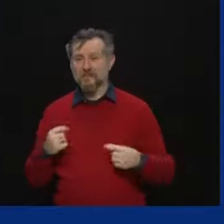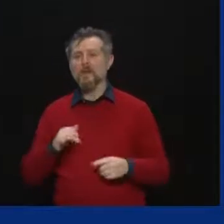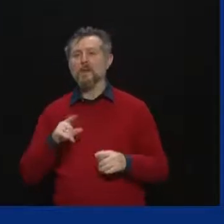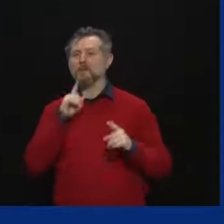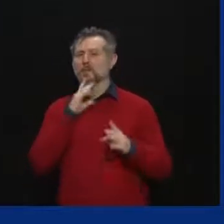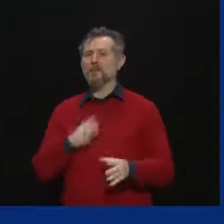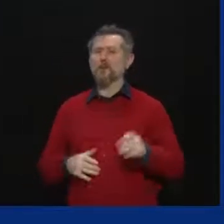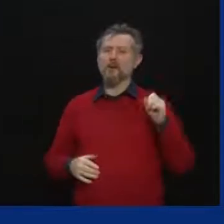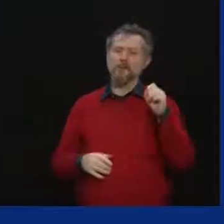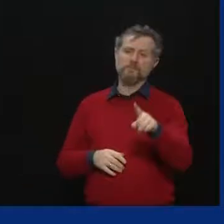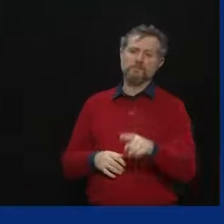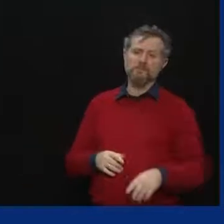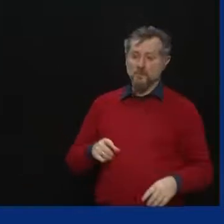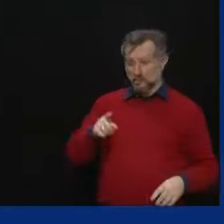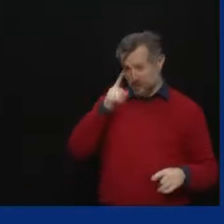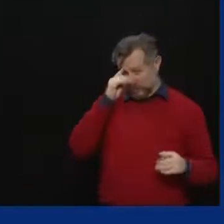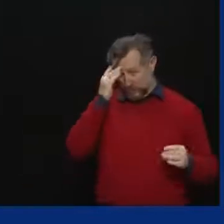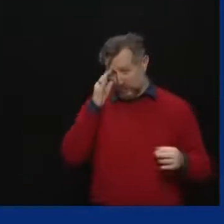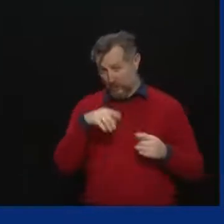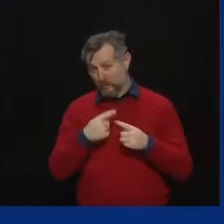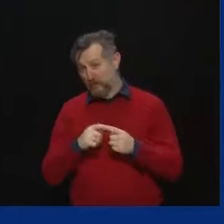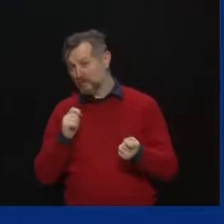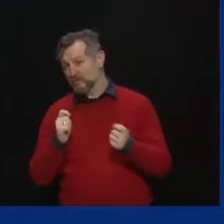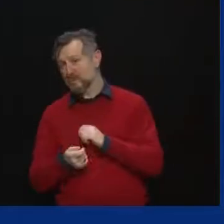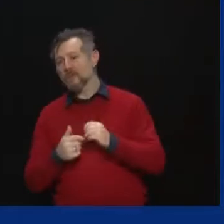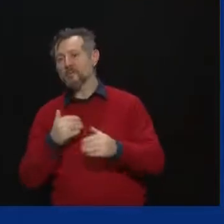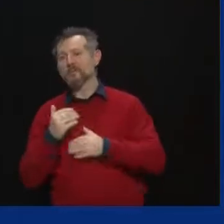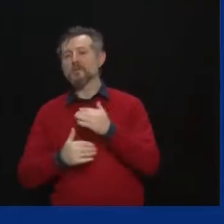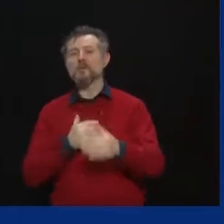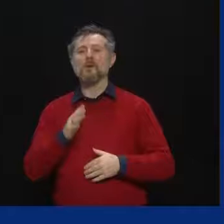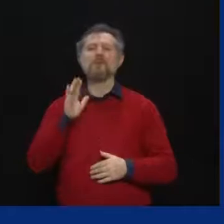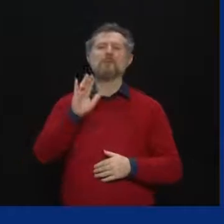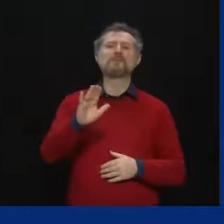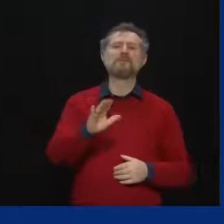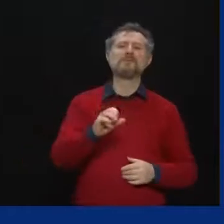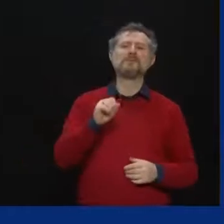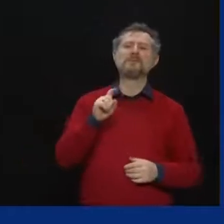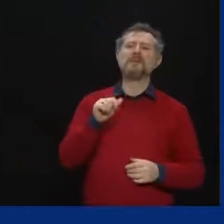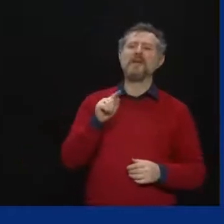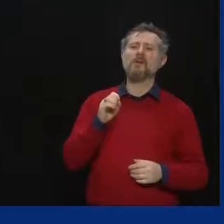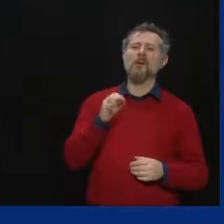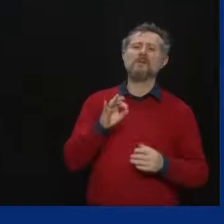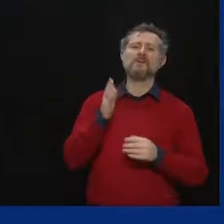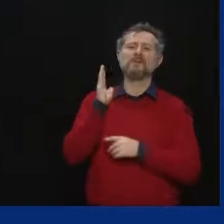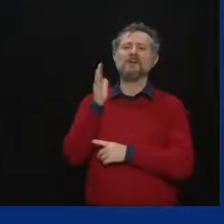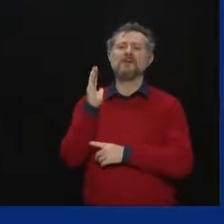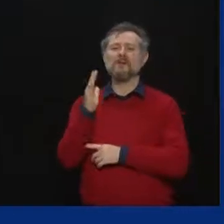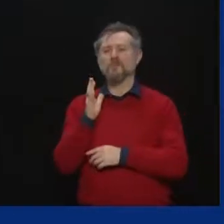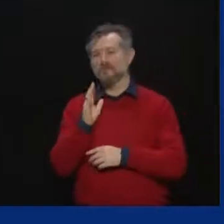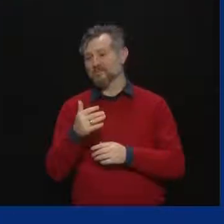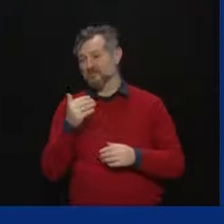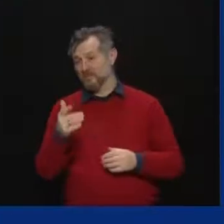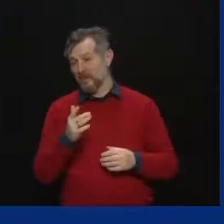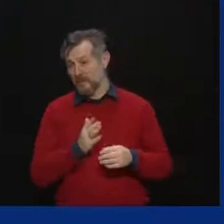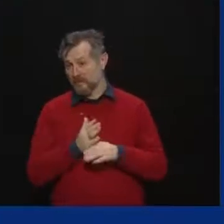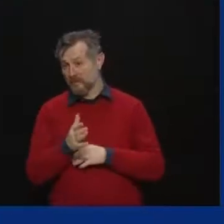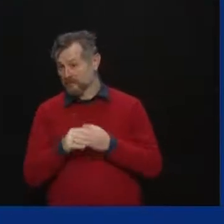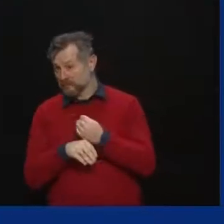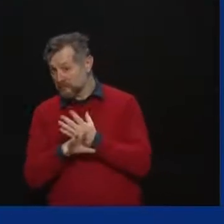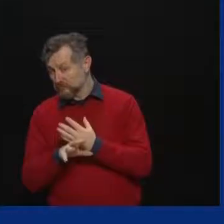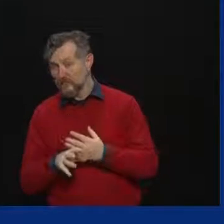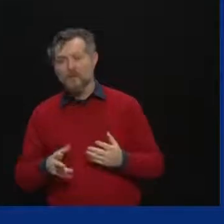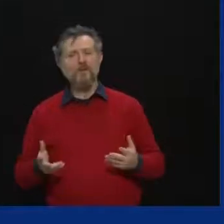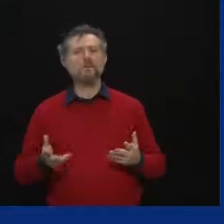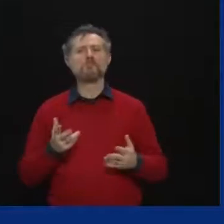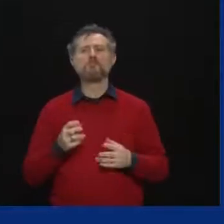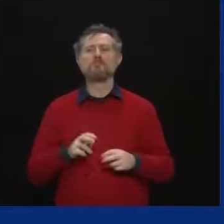have you thought at all about changing the protocols for your State of the State address, maybe doing that virtually? And I know last month you had said that you want to get people back into